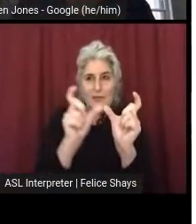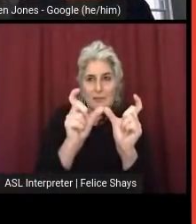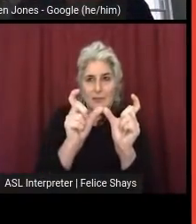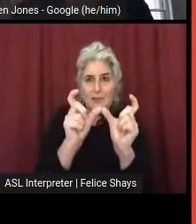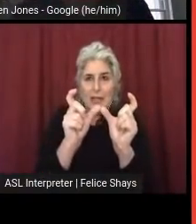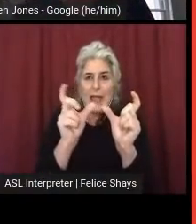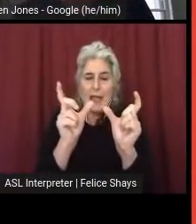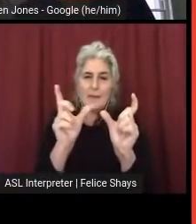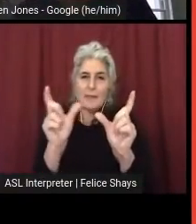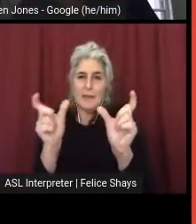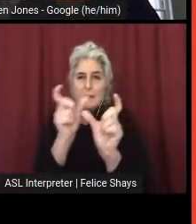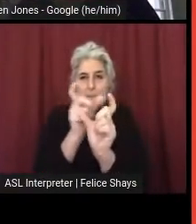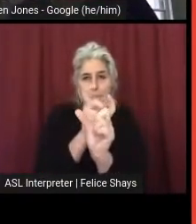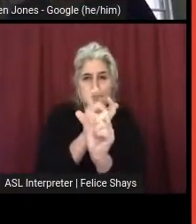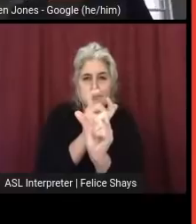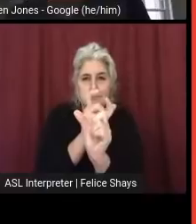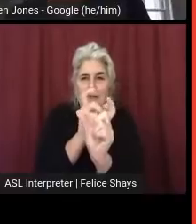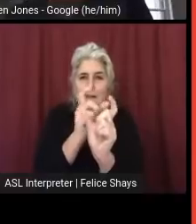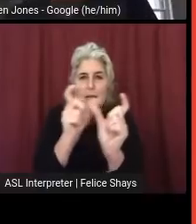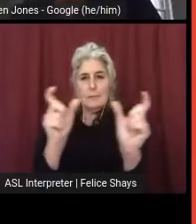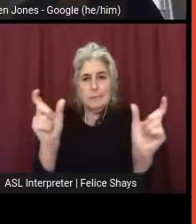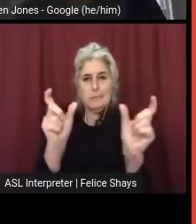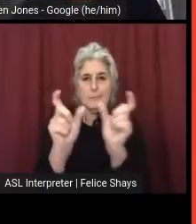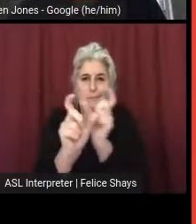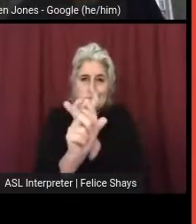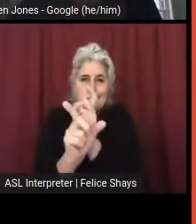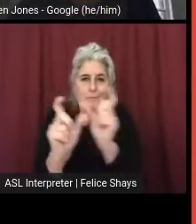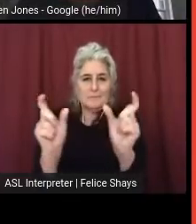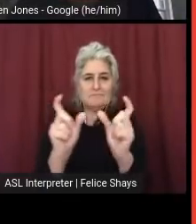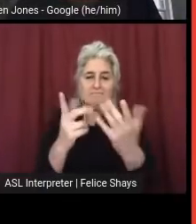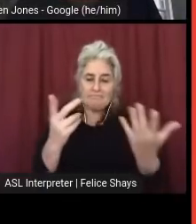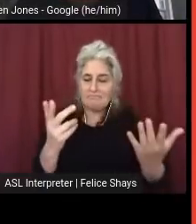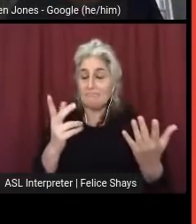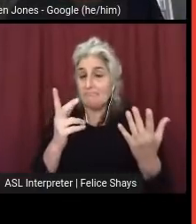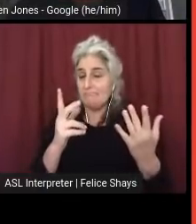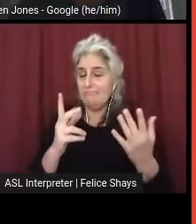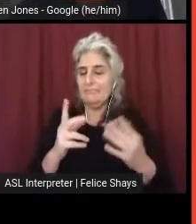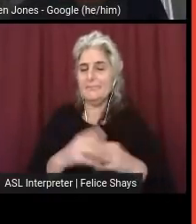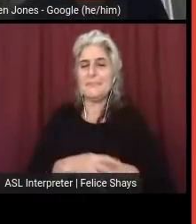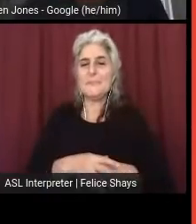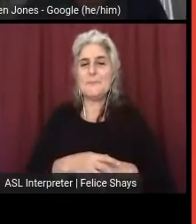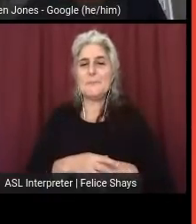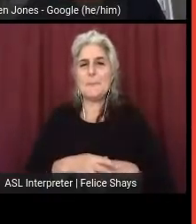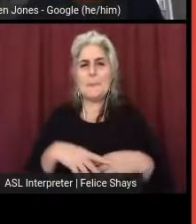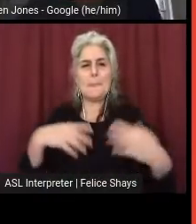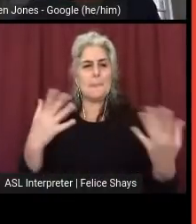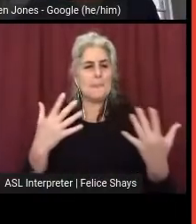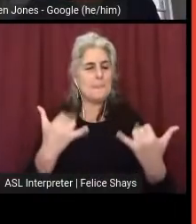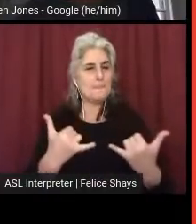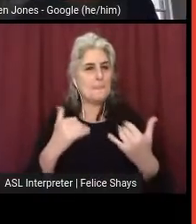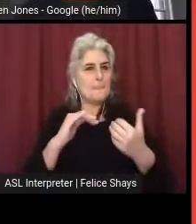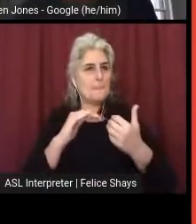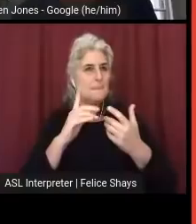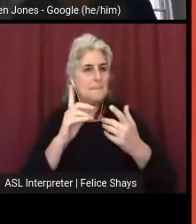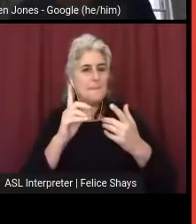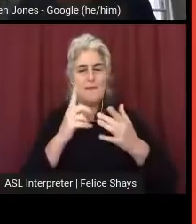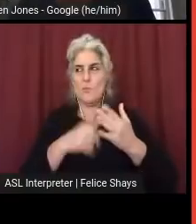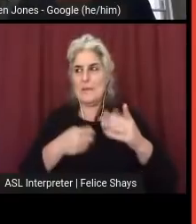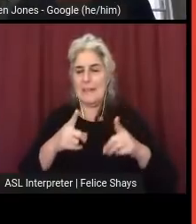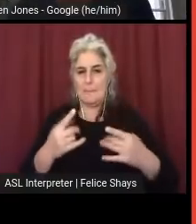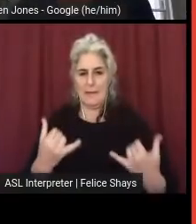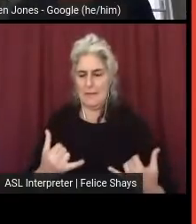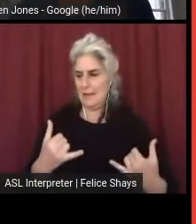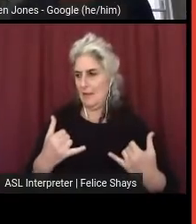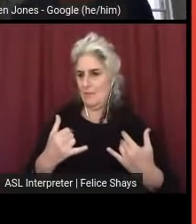motions. So where does that leave you with consumers that are changing very quickly and needing very specific